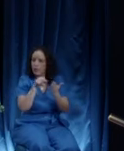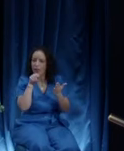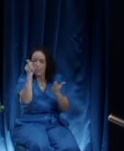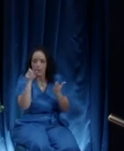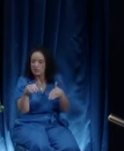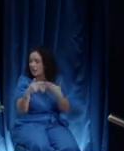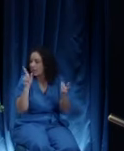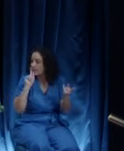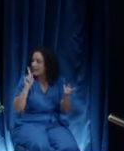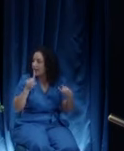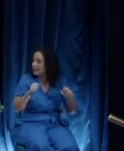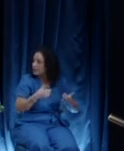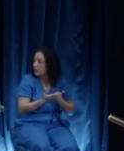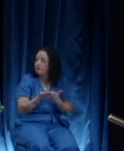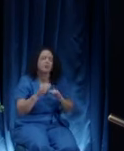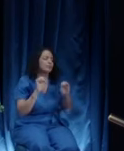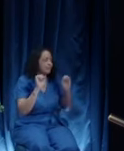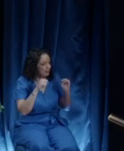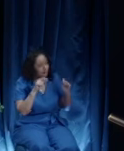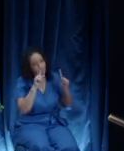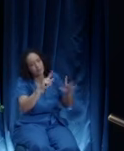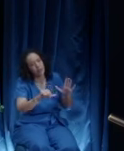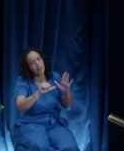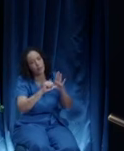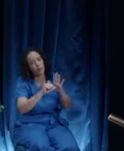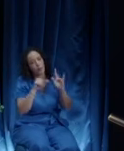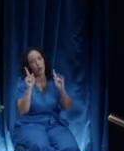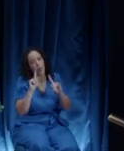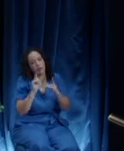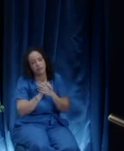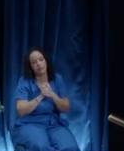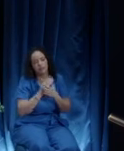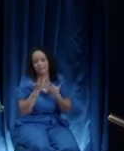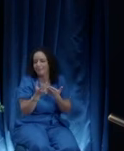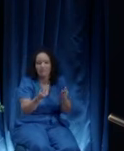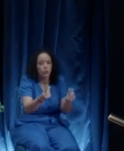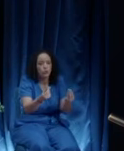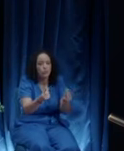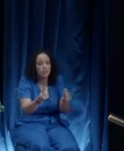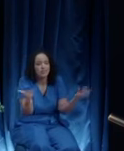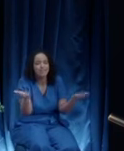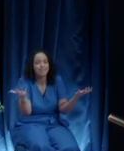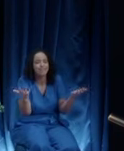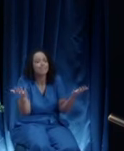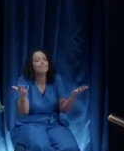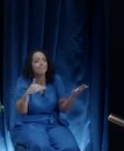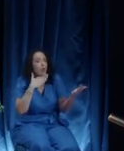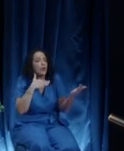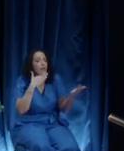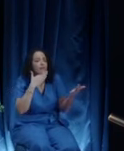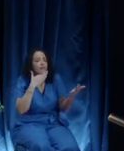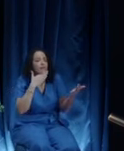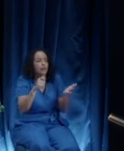Any of the ladies in waiting? Yeah, but the problem is the available source material. The reason I wrote a